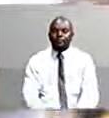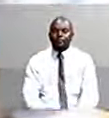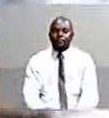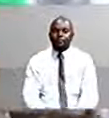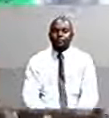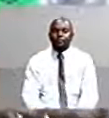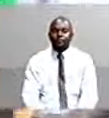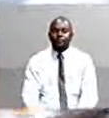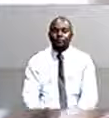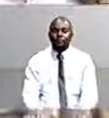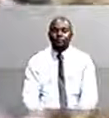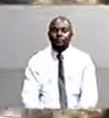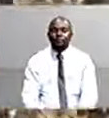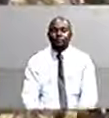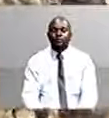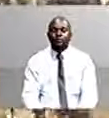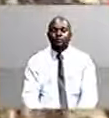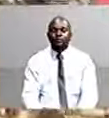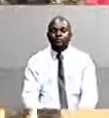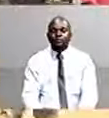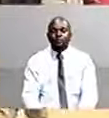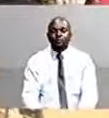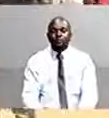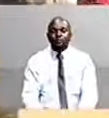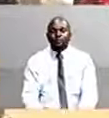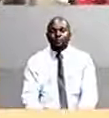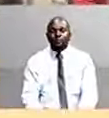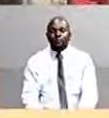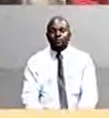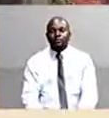Chomukama, reporting for UBC.